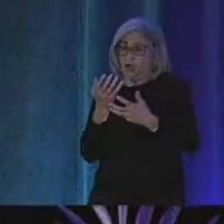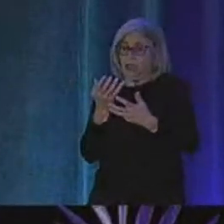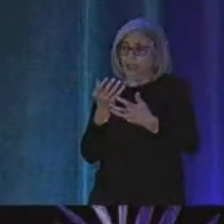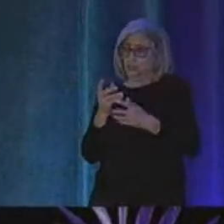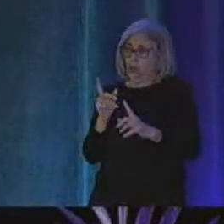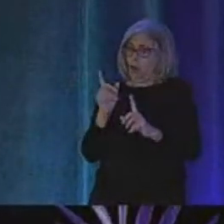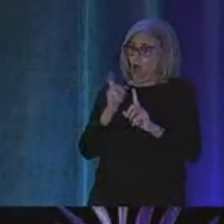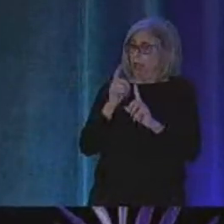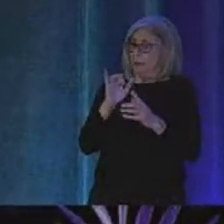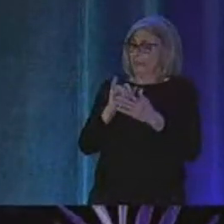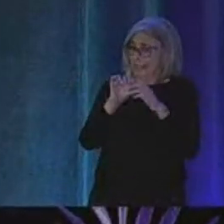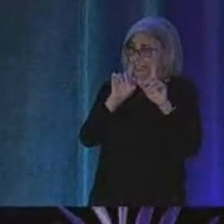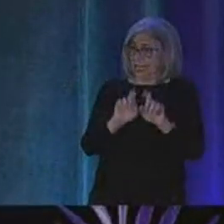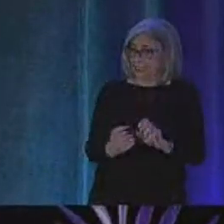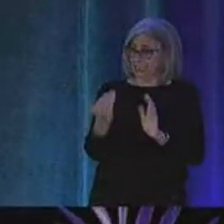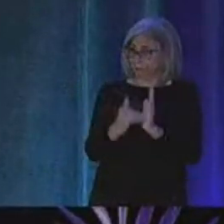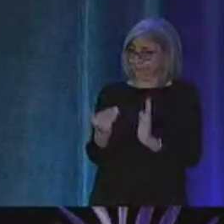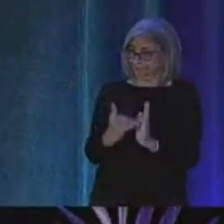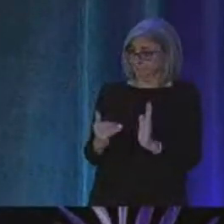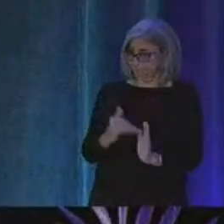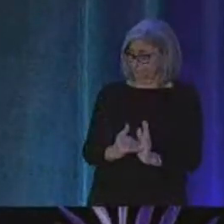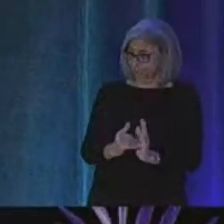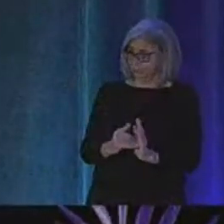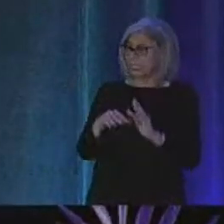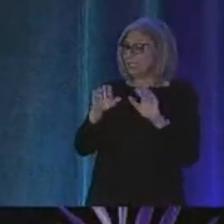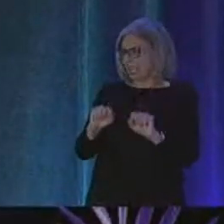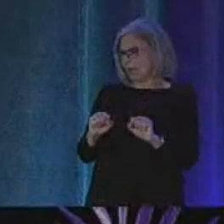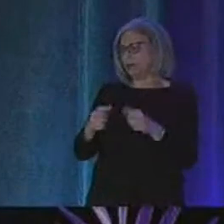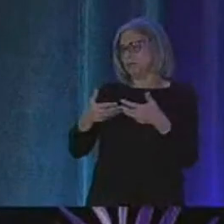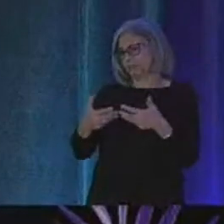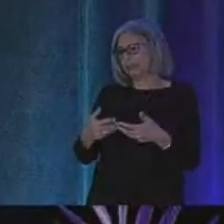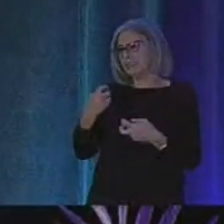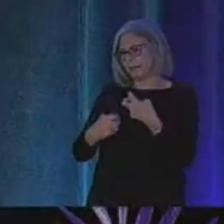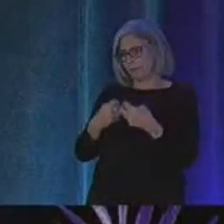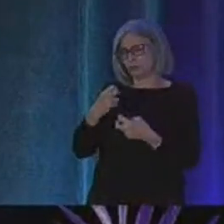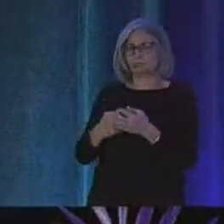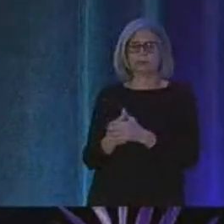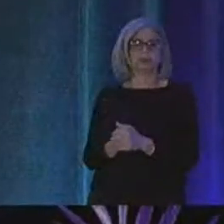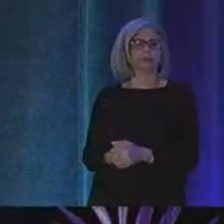that testing in a repeatable fashion, it can be pretty heavy.